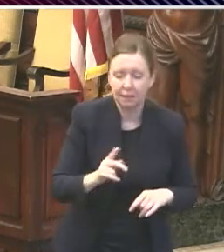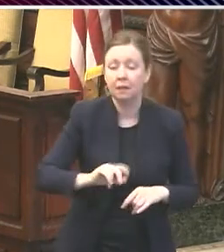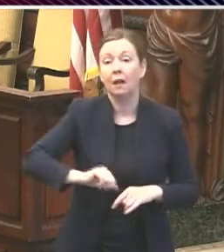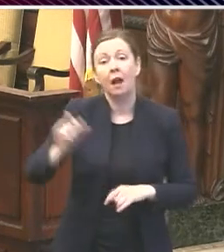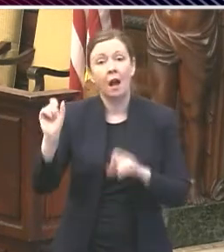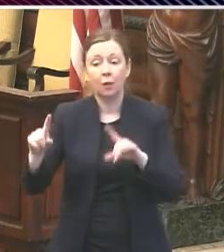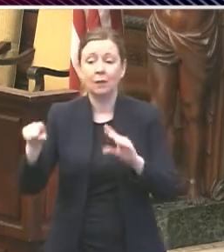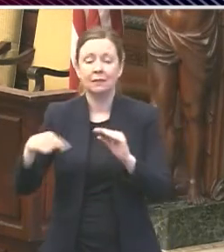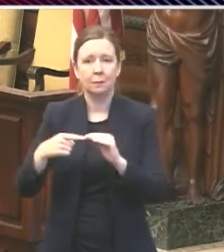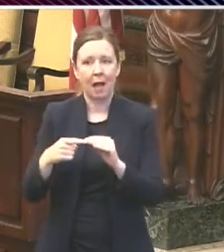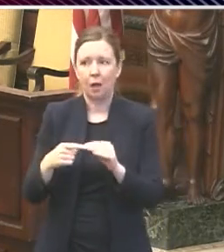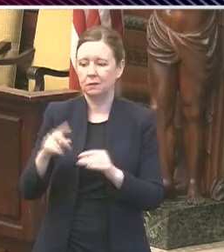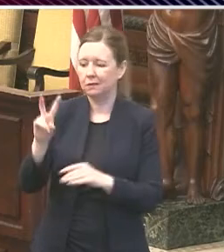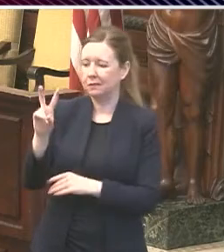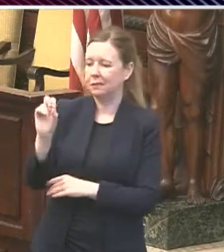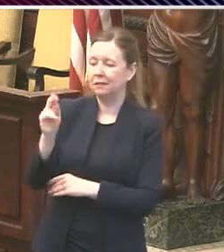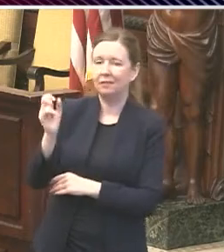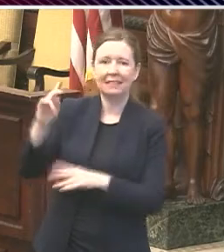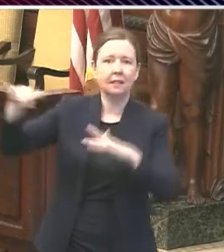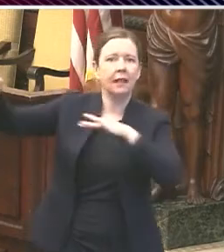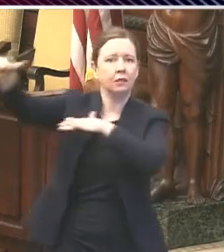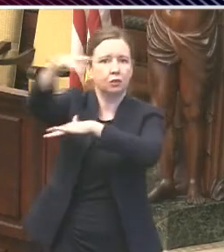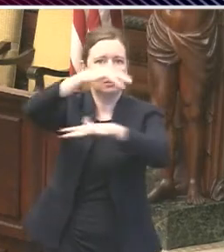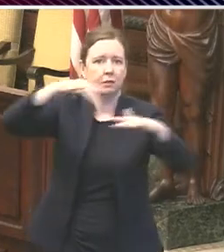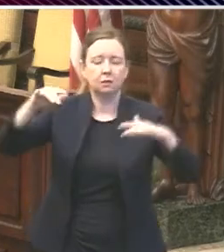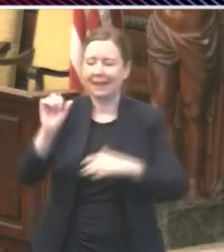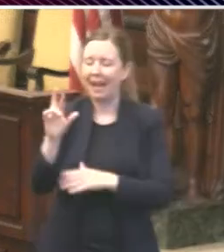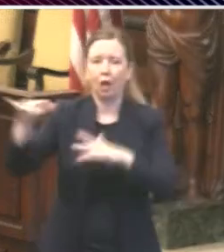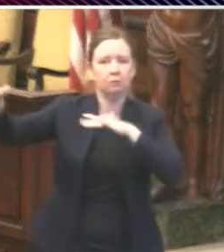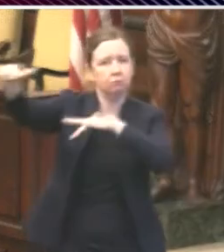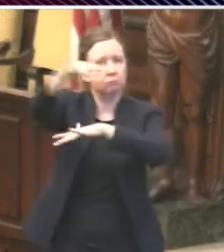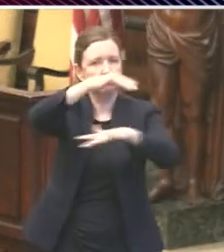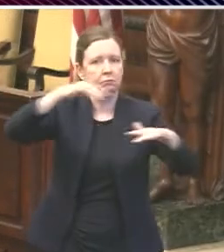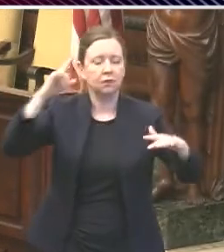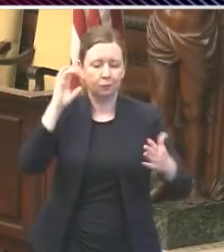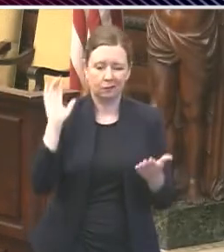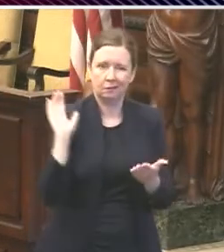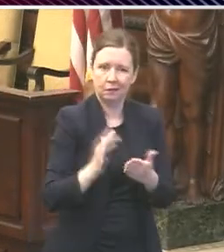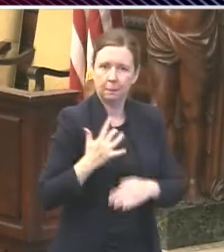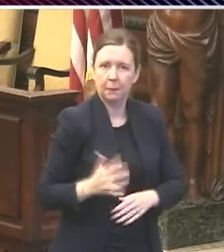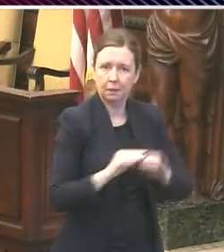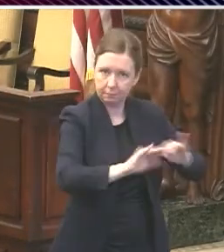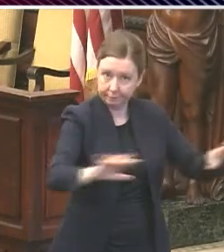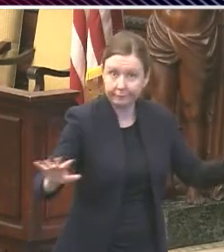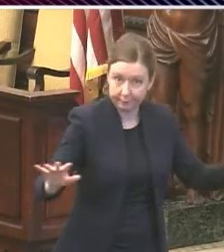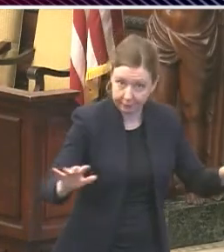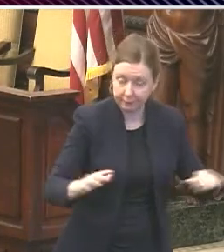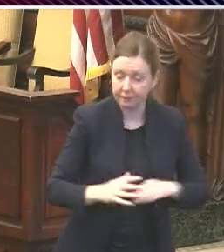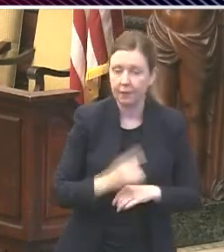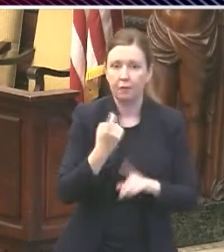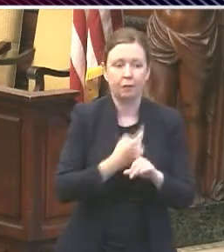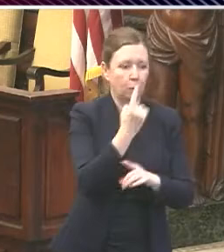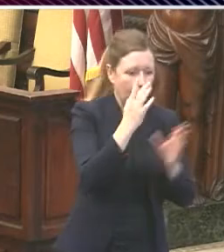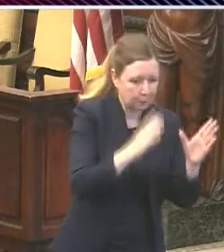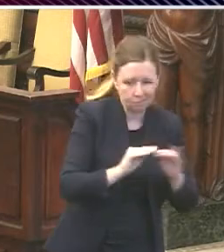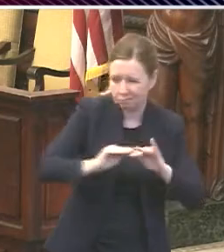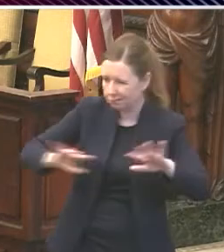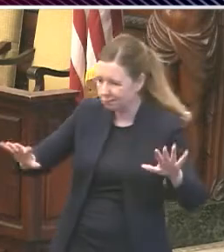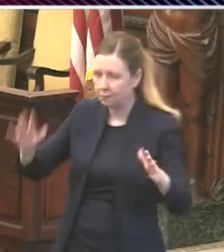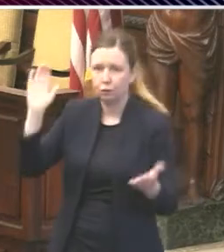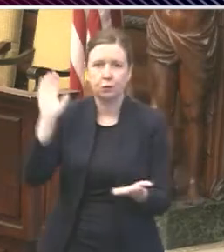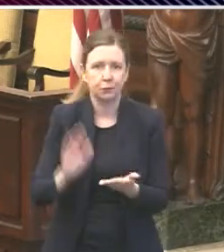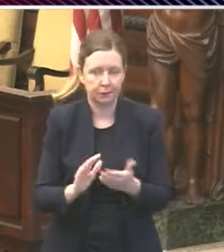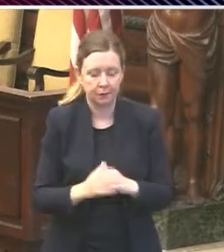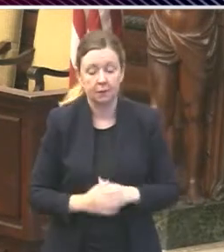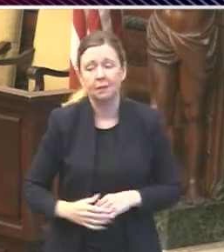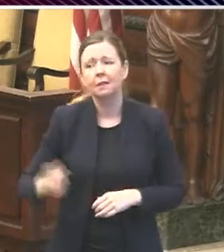about, therefore, the importance of ventilation or air movement for reducing the likelihood of spread of the virus from one person to another. Now, I